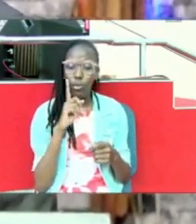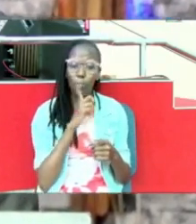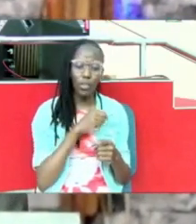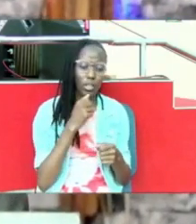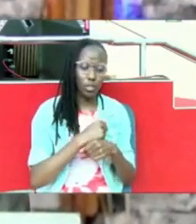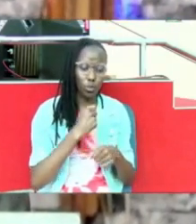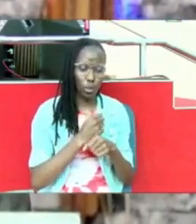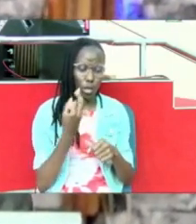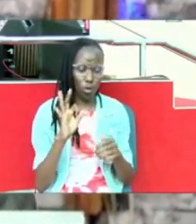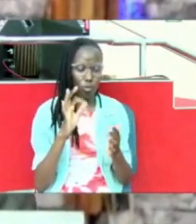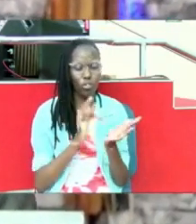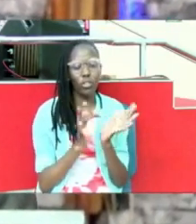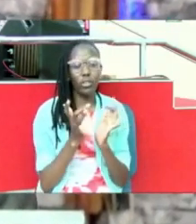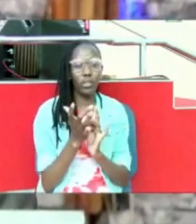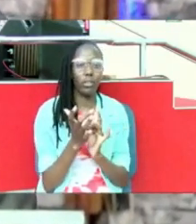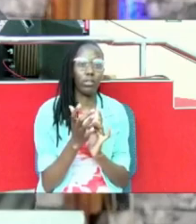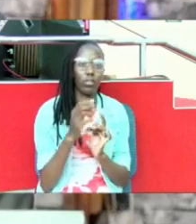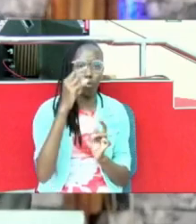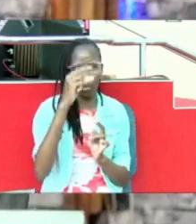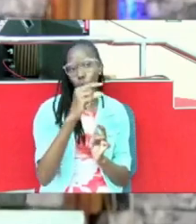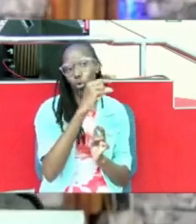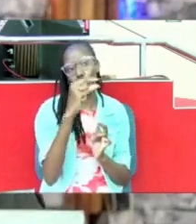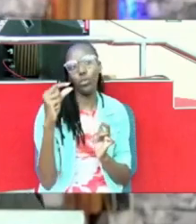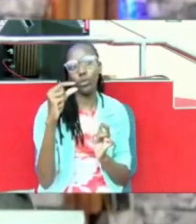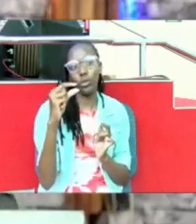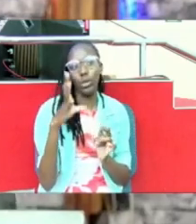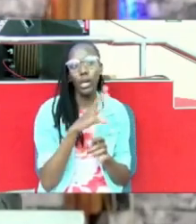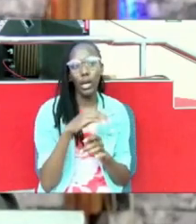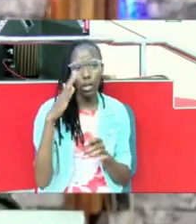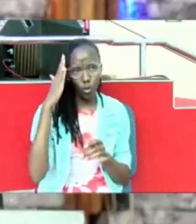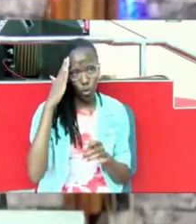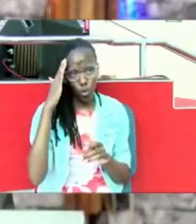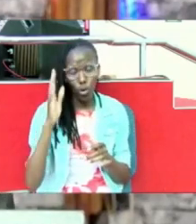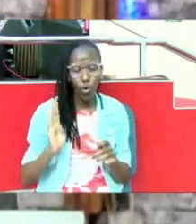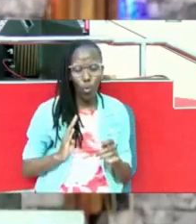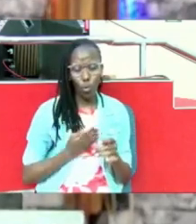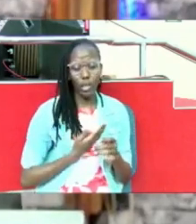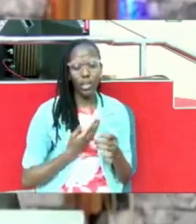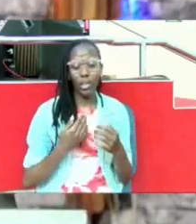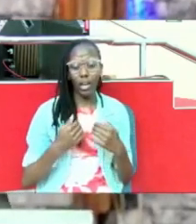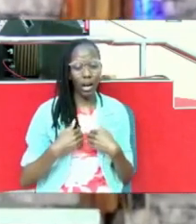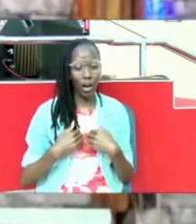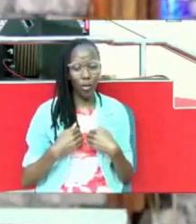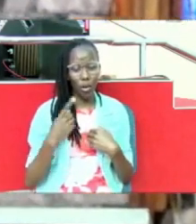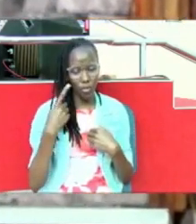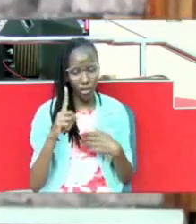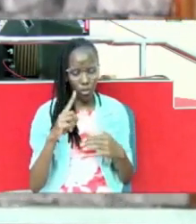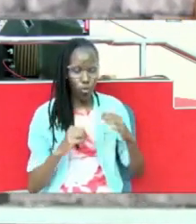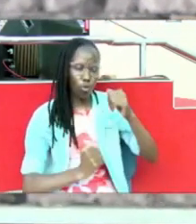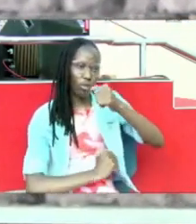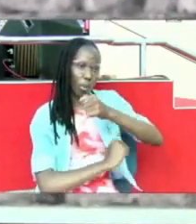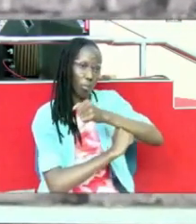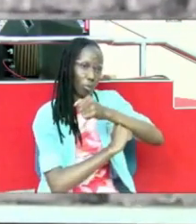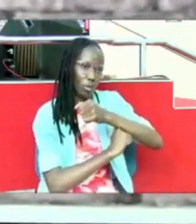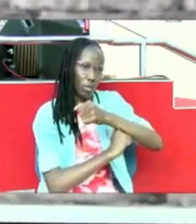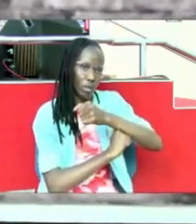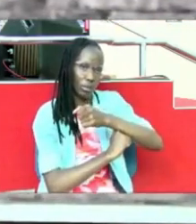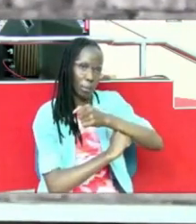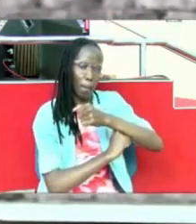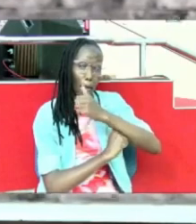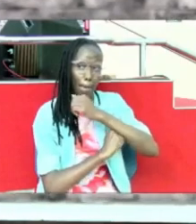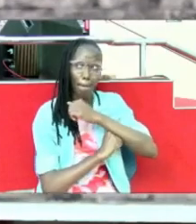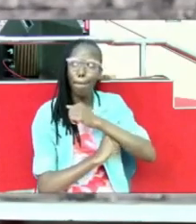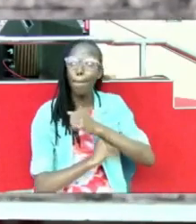ile kazi ambayo imalizwa pale msalabani. And we know that we have the right backing. Na tunajua ya kwamba tumeungwa mkono na zile nguvu